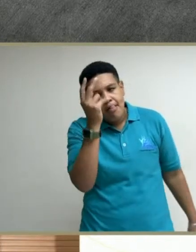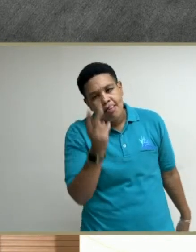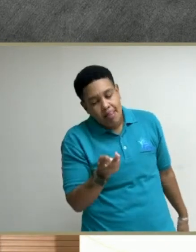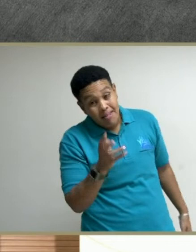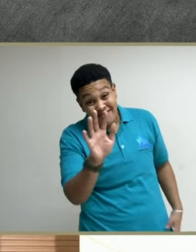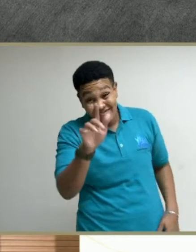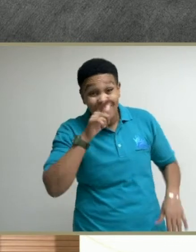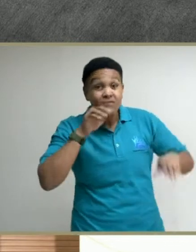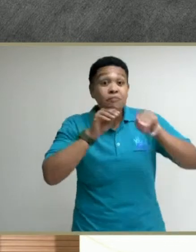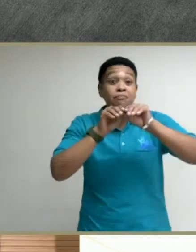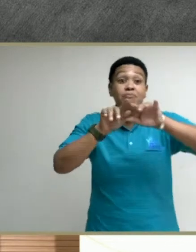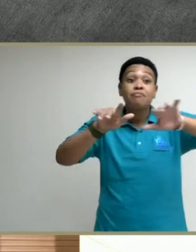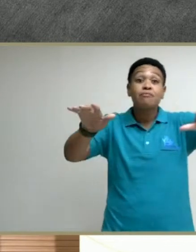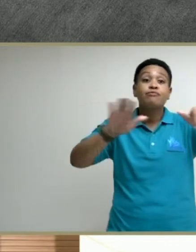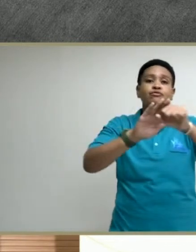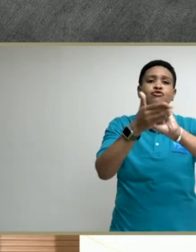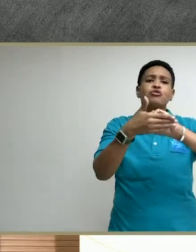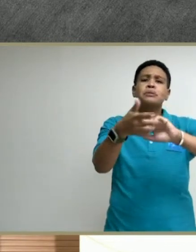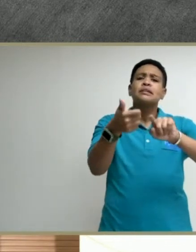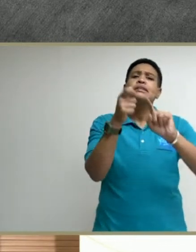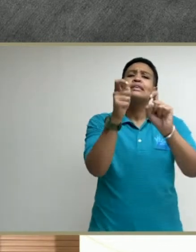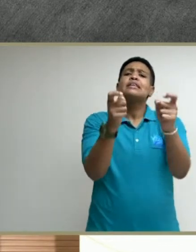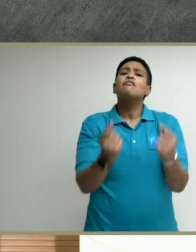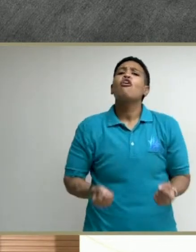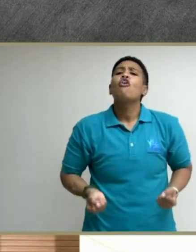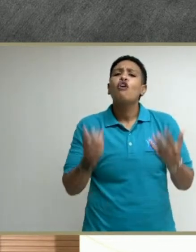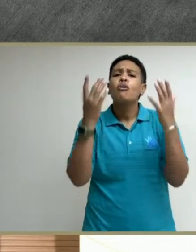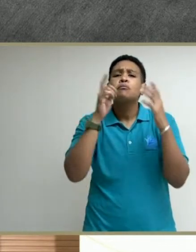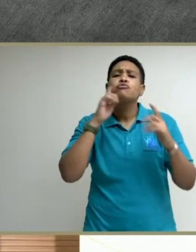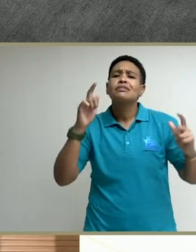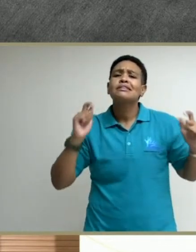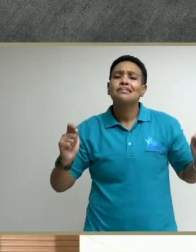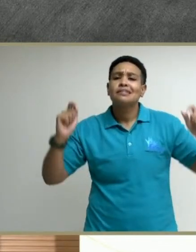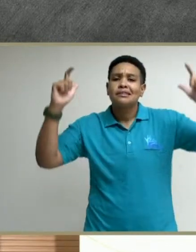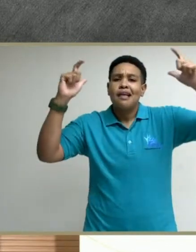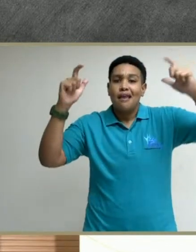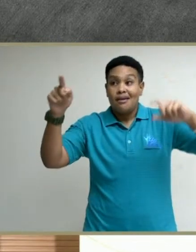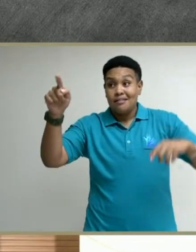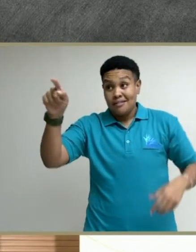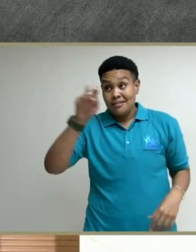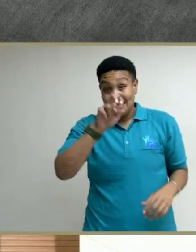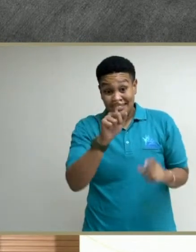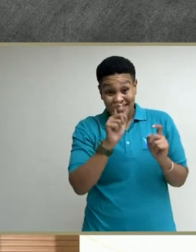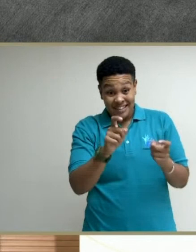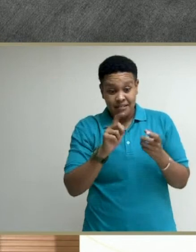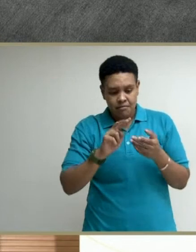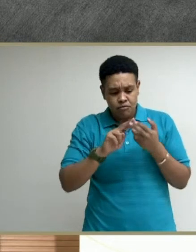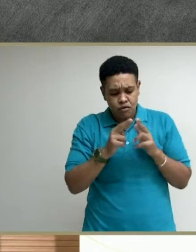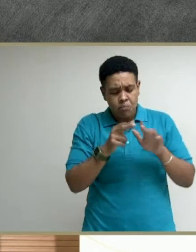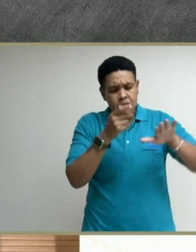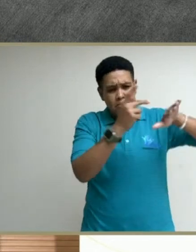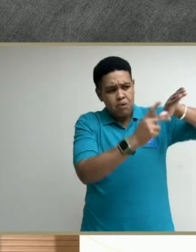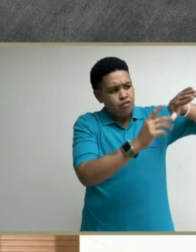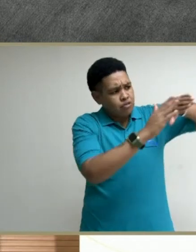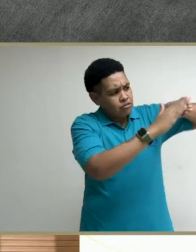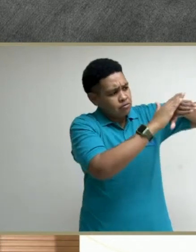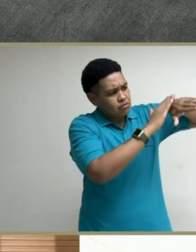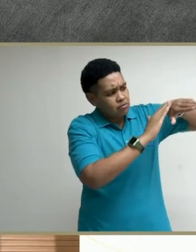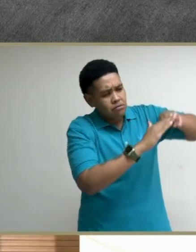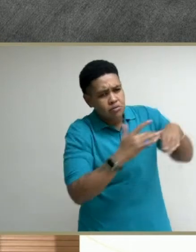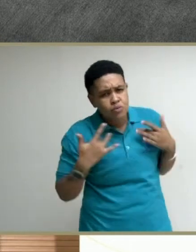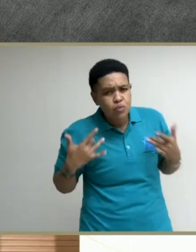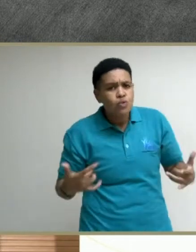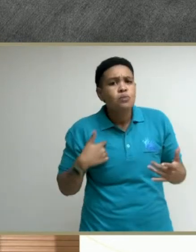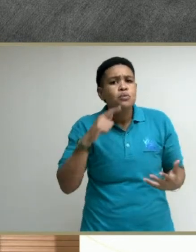Across the country, this gives us, the slide up gives us the cases by parish. And as we